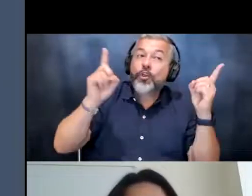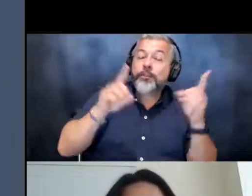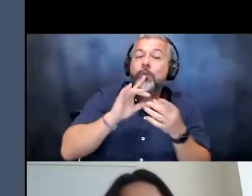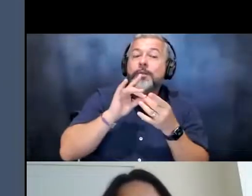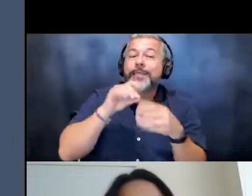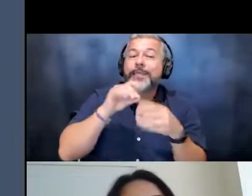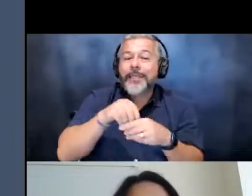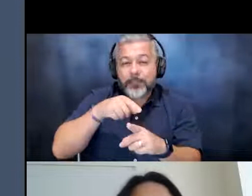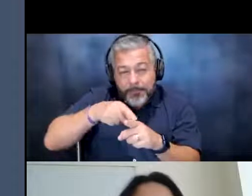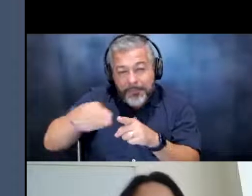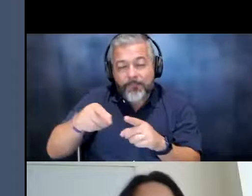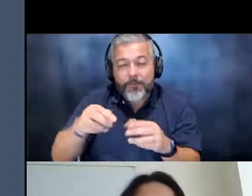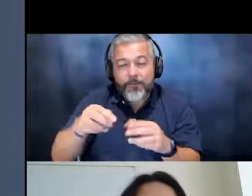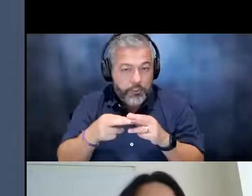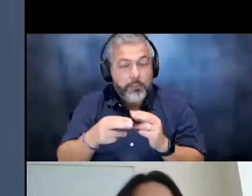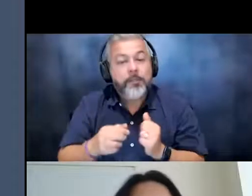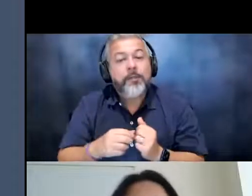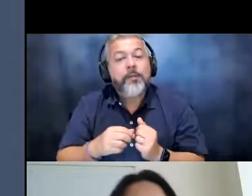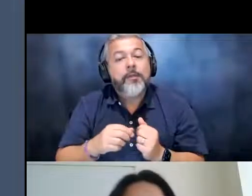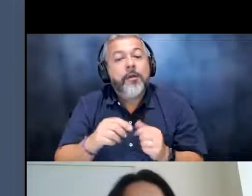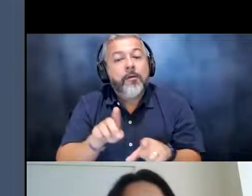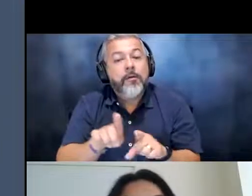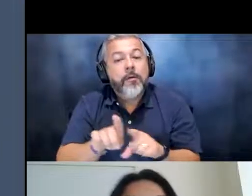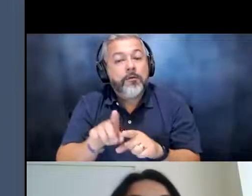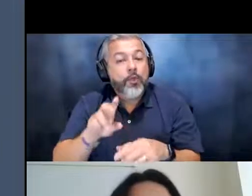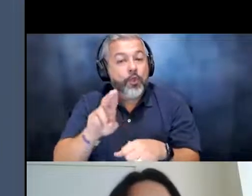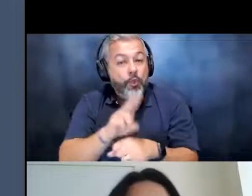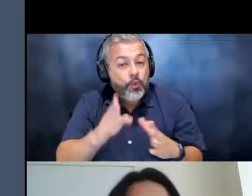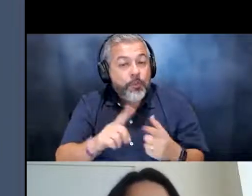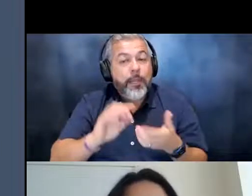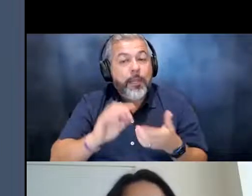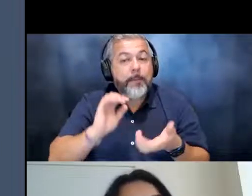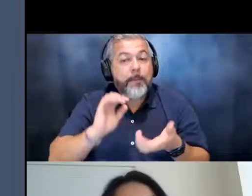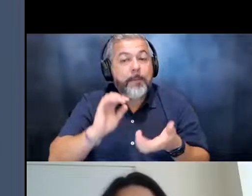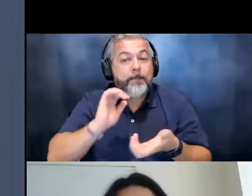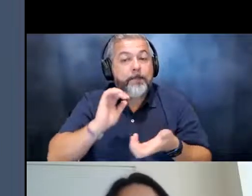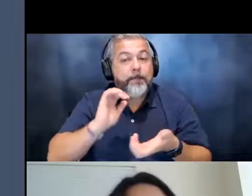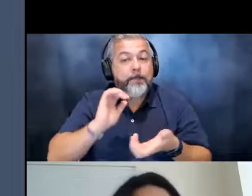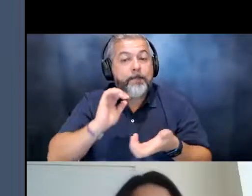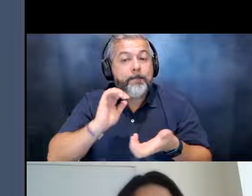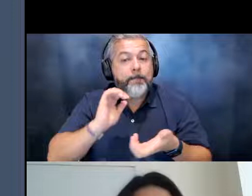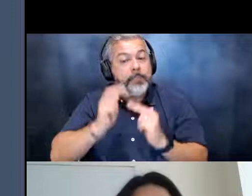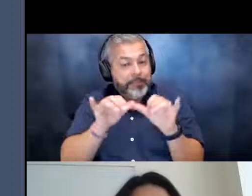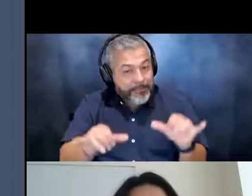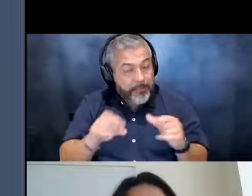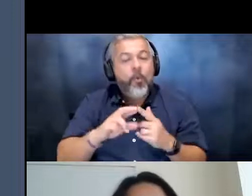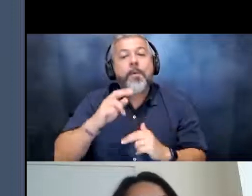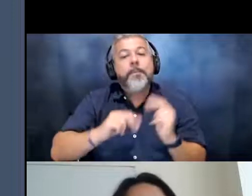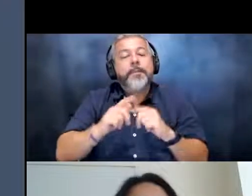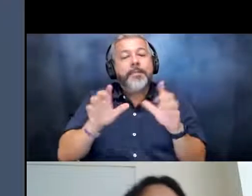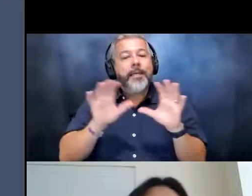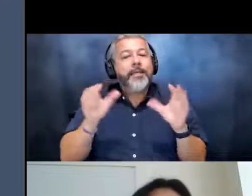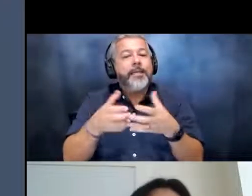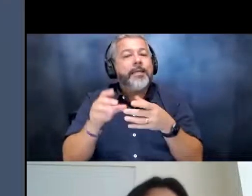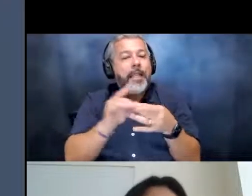regions, including users and partners in building the system or building the collaboration, and